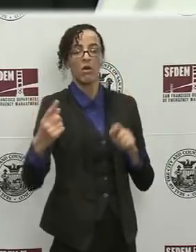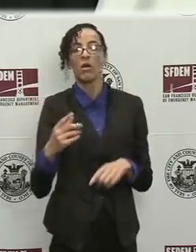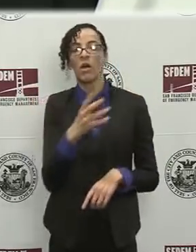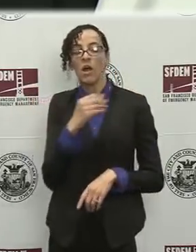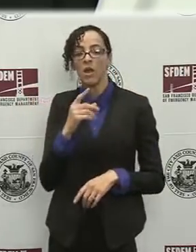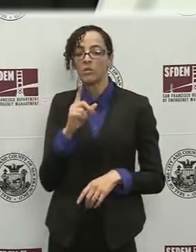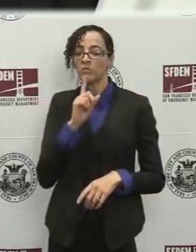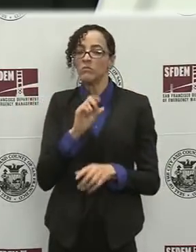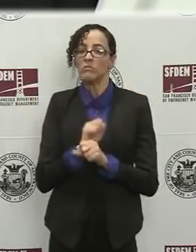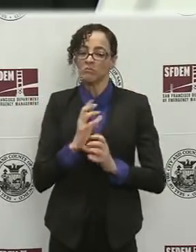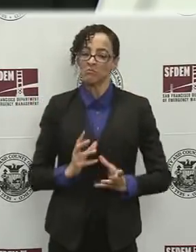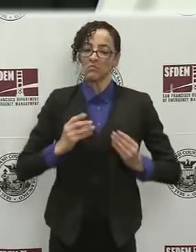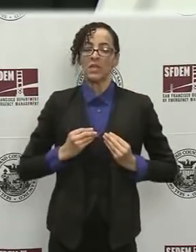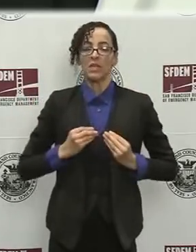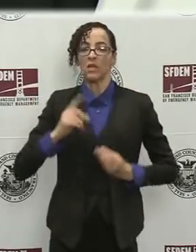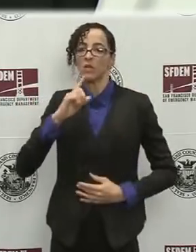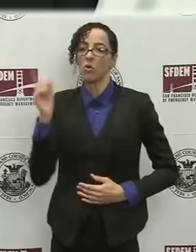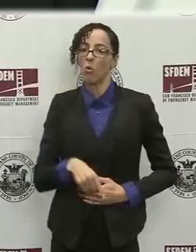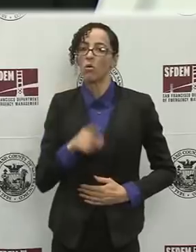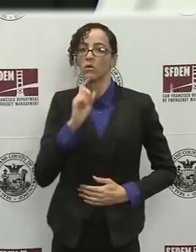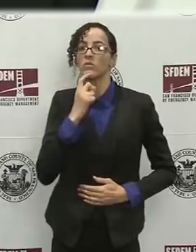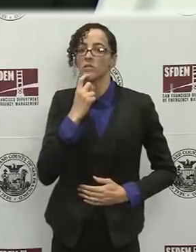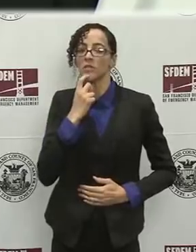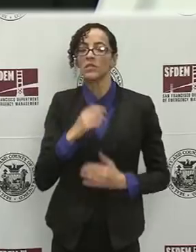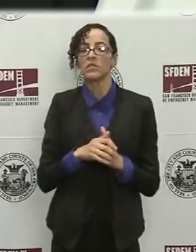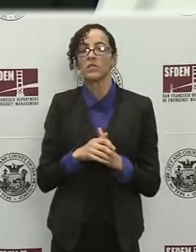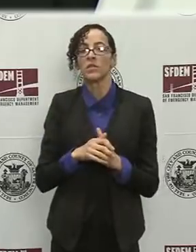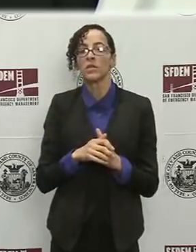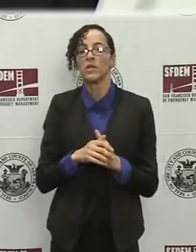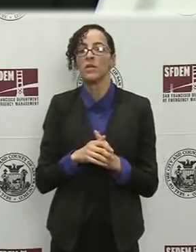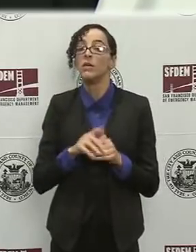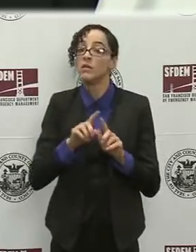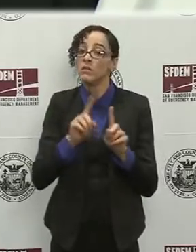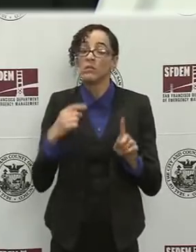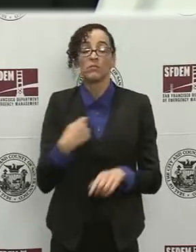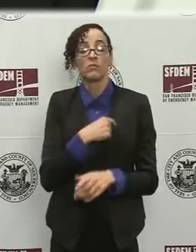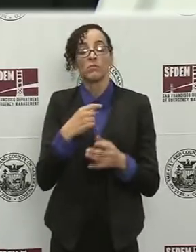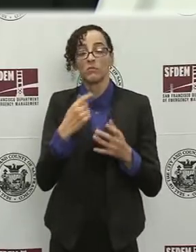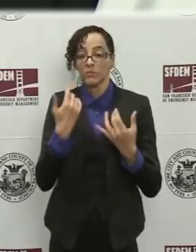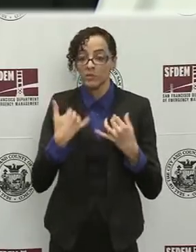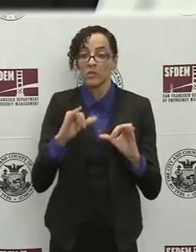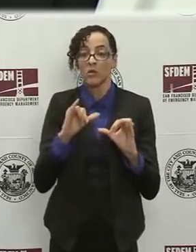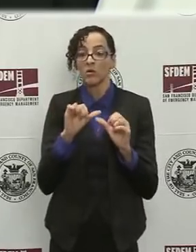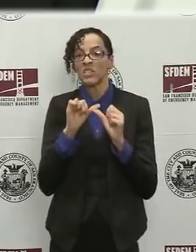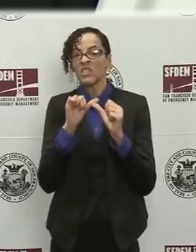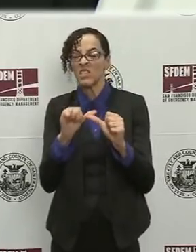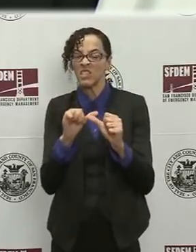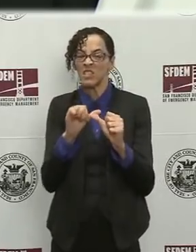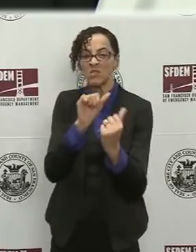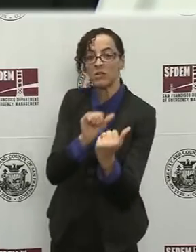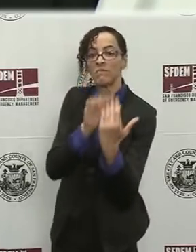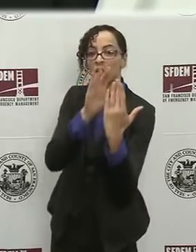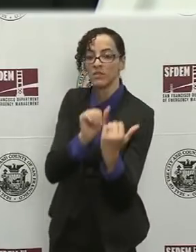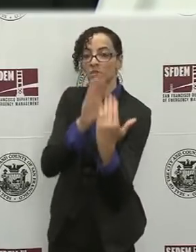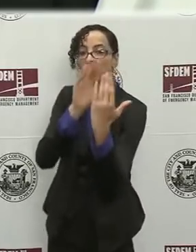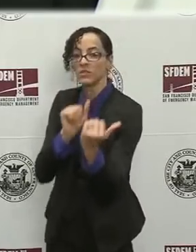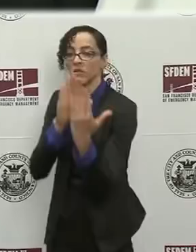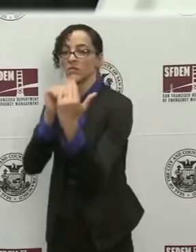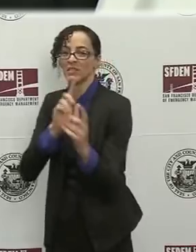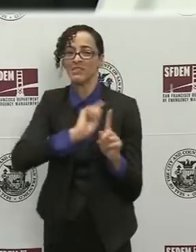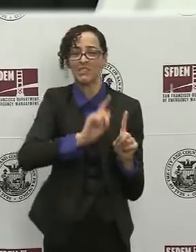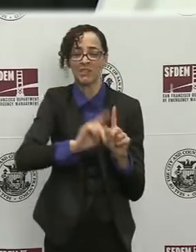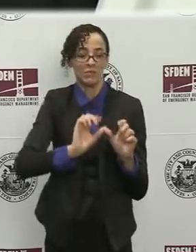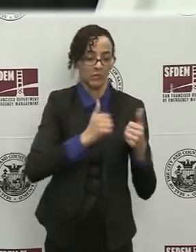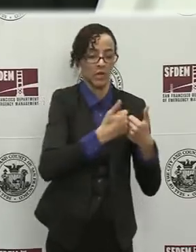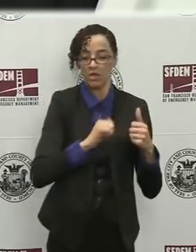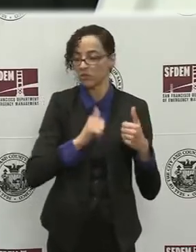seriously, although we know we continue to face a number of challenges in particular areas throughout the city. We